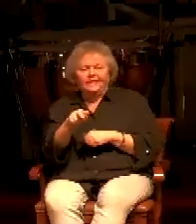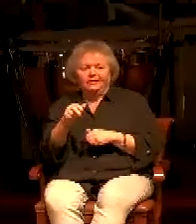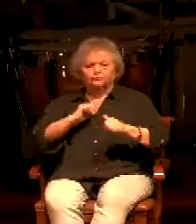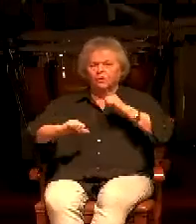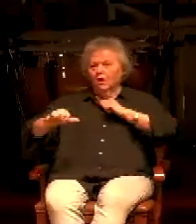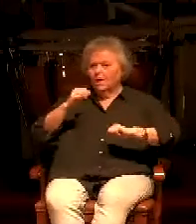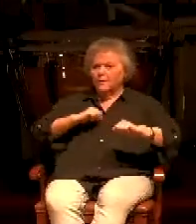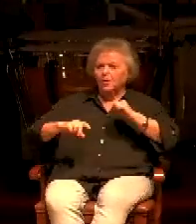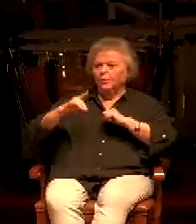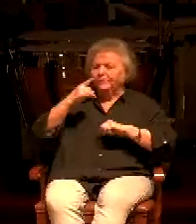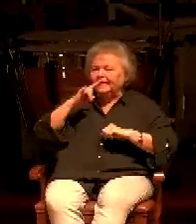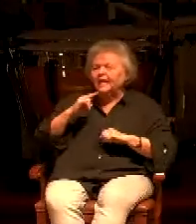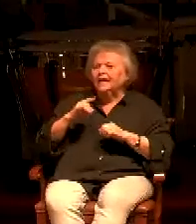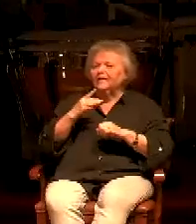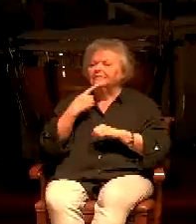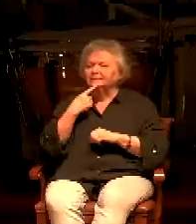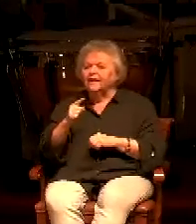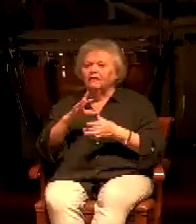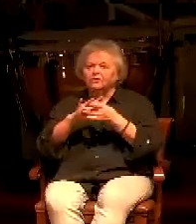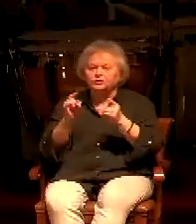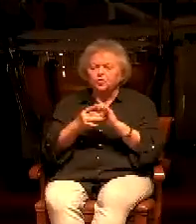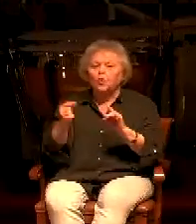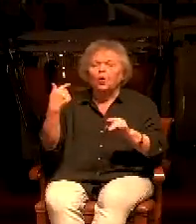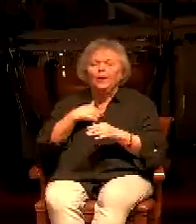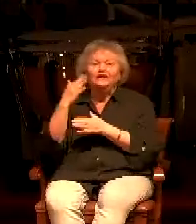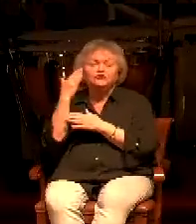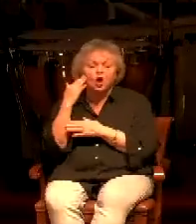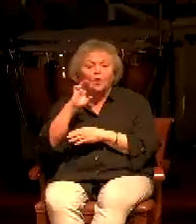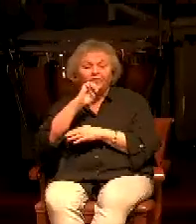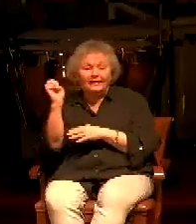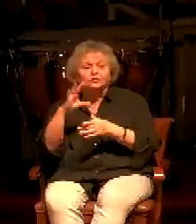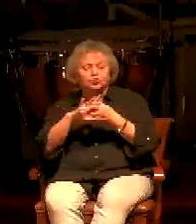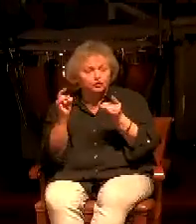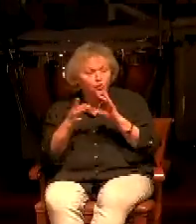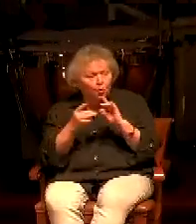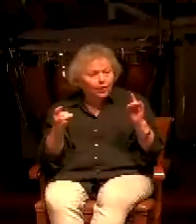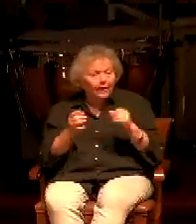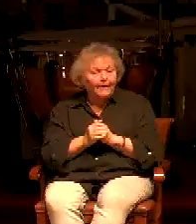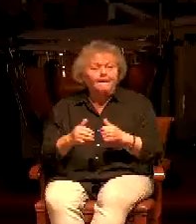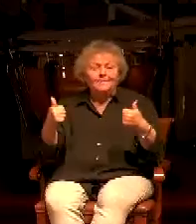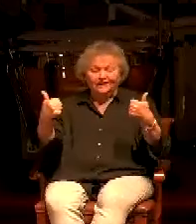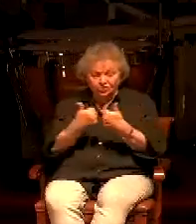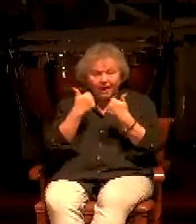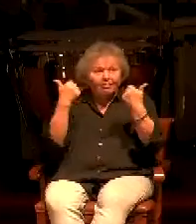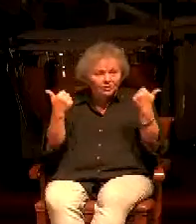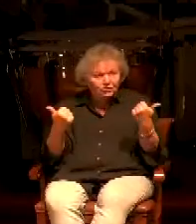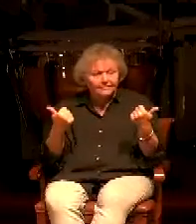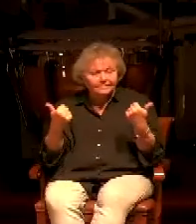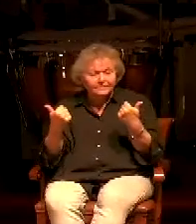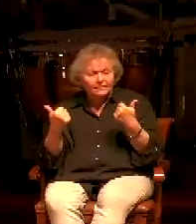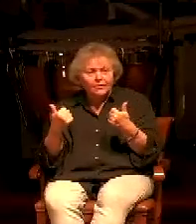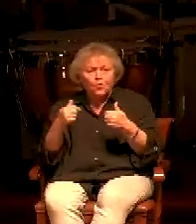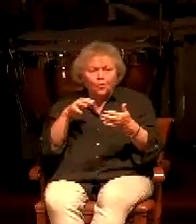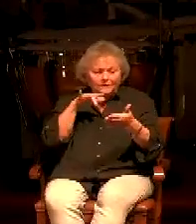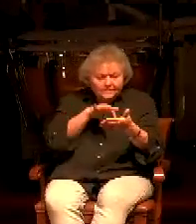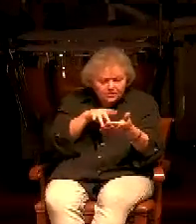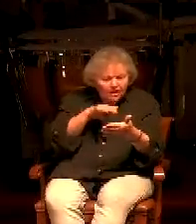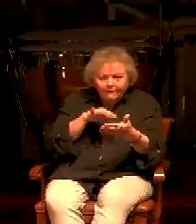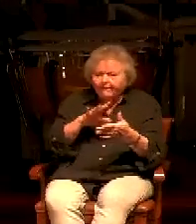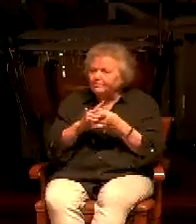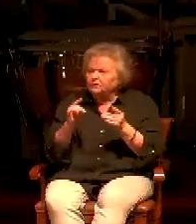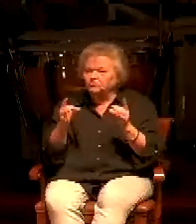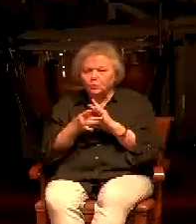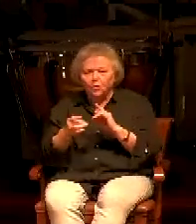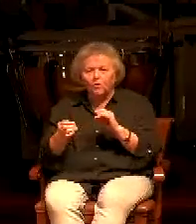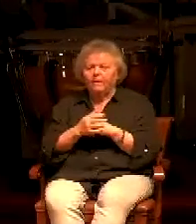songs. We know the Easter story. So my challenge is, and my heart is that as we study this story, as you hear the